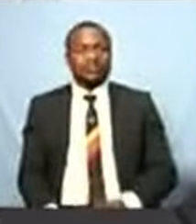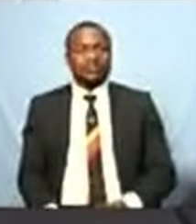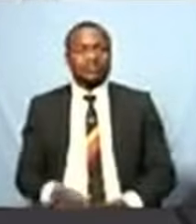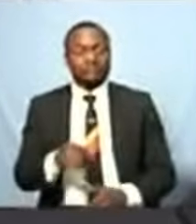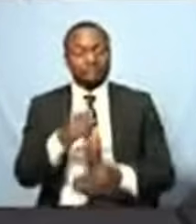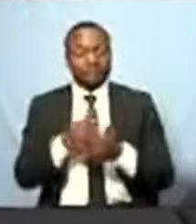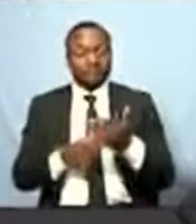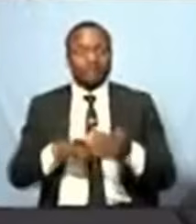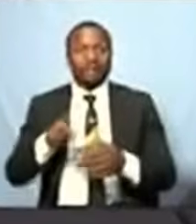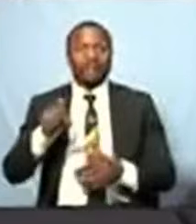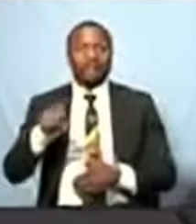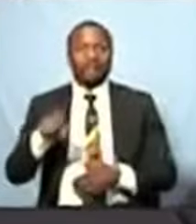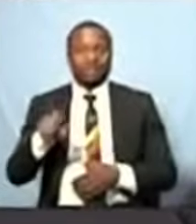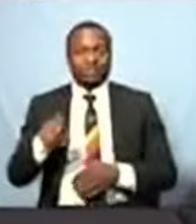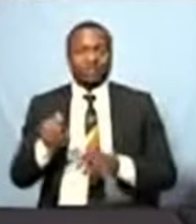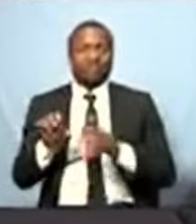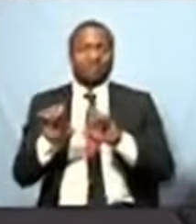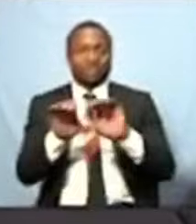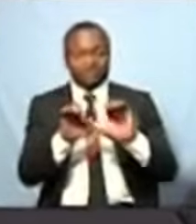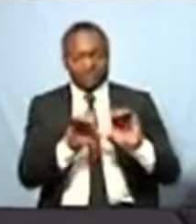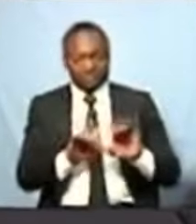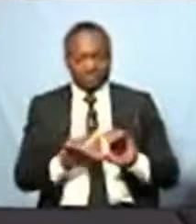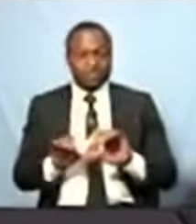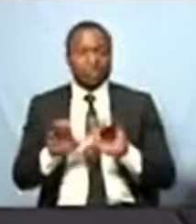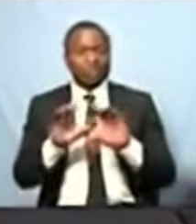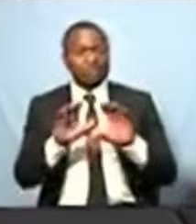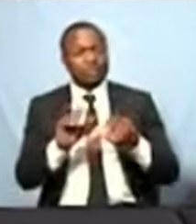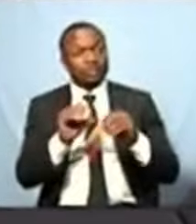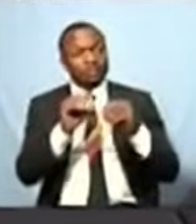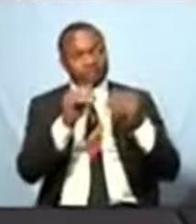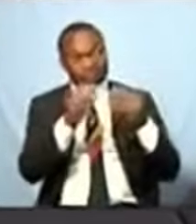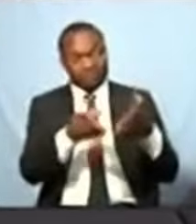what we need to really do is to provide